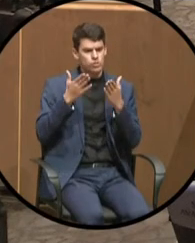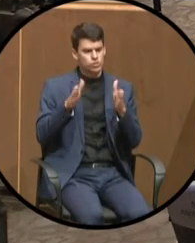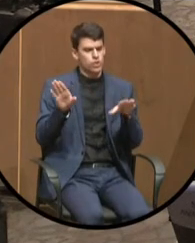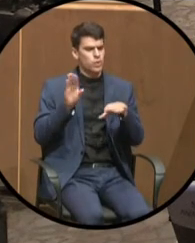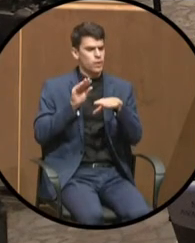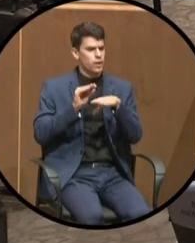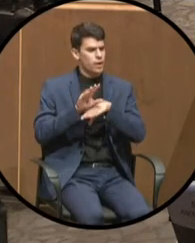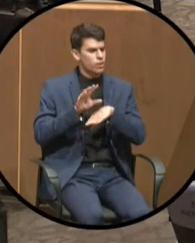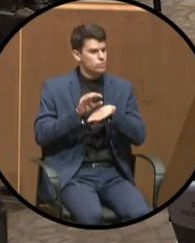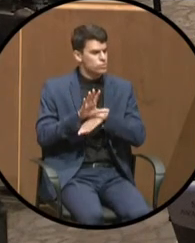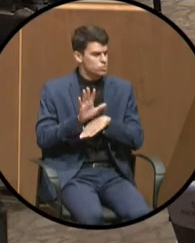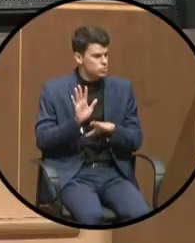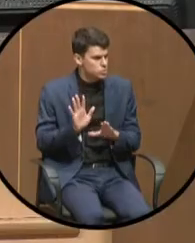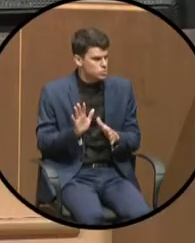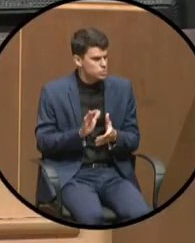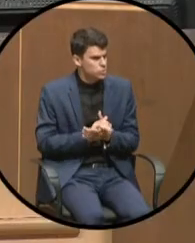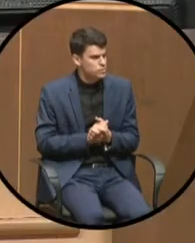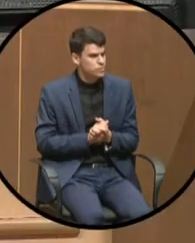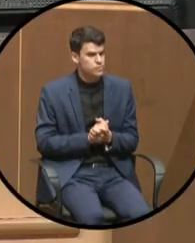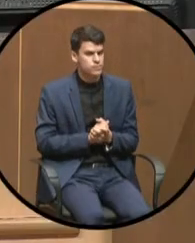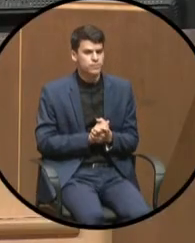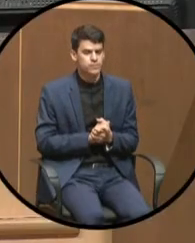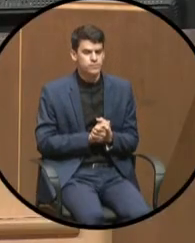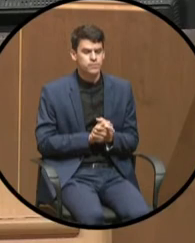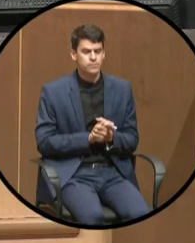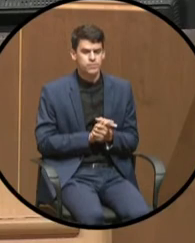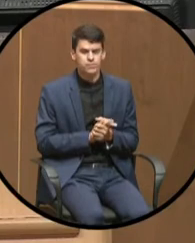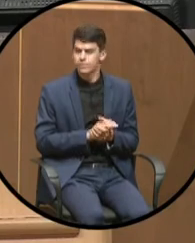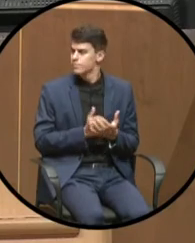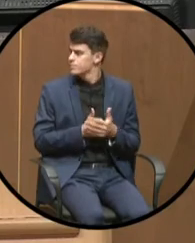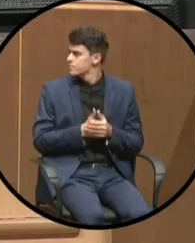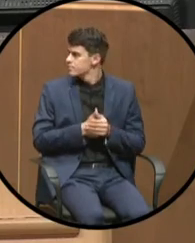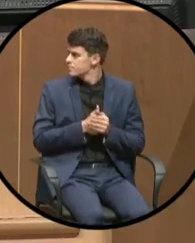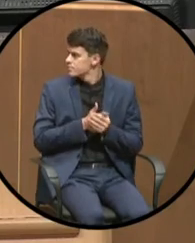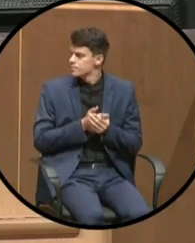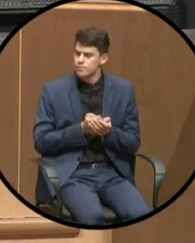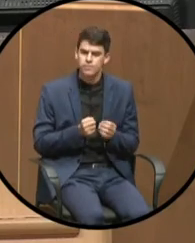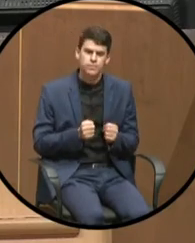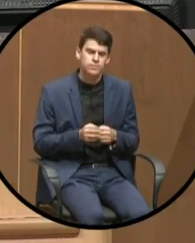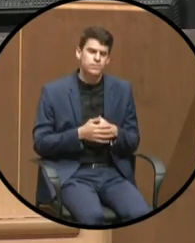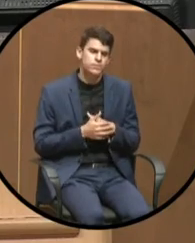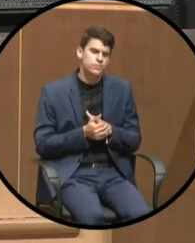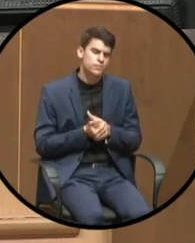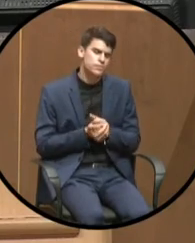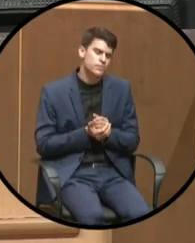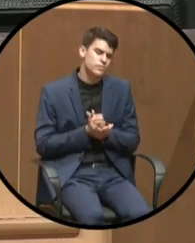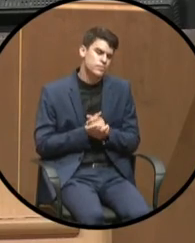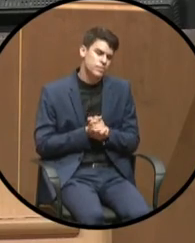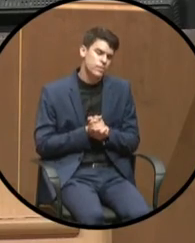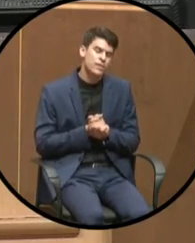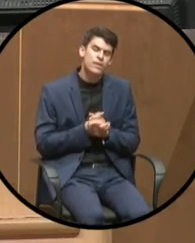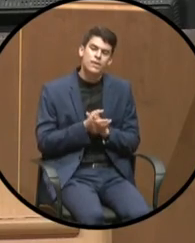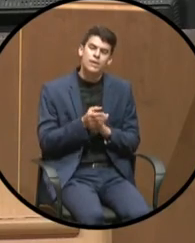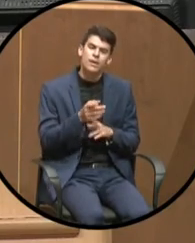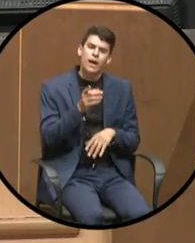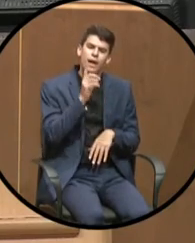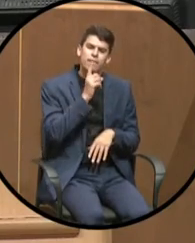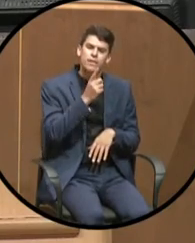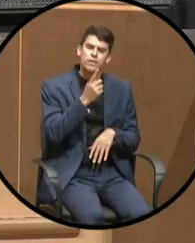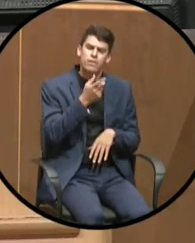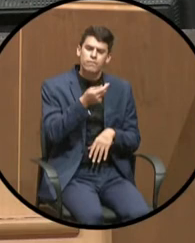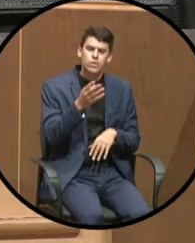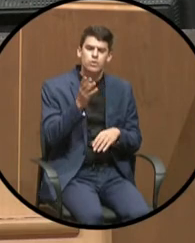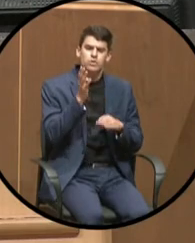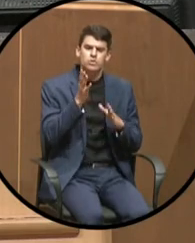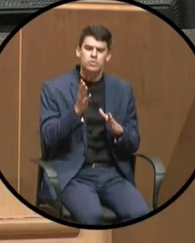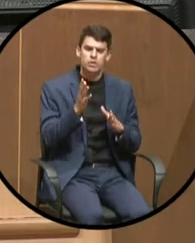because as it was pointed out by at least one or two speakers, I think that one could